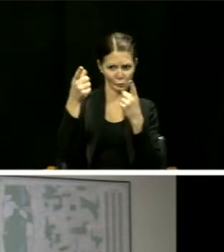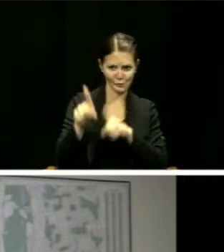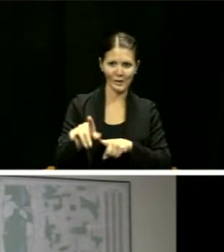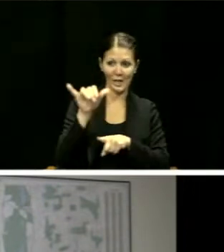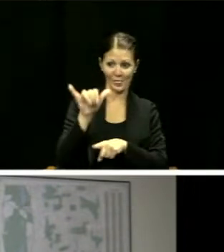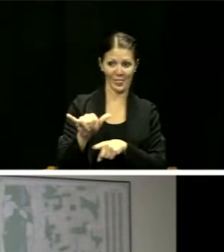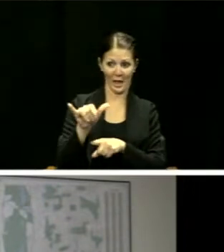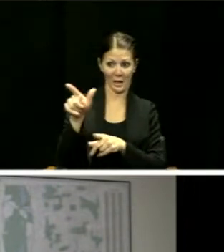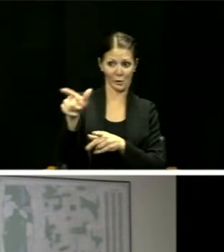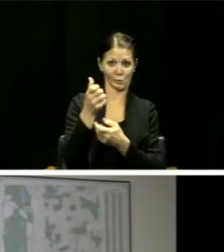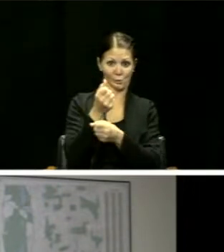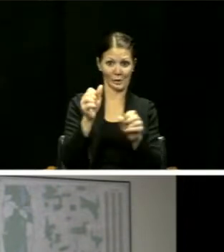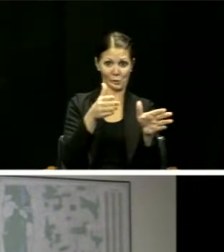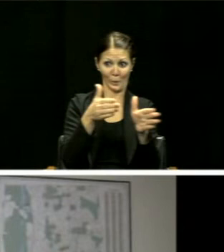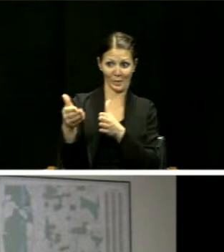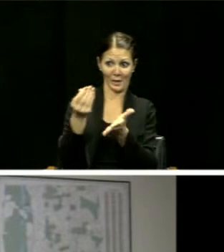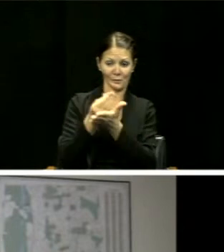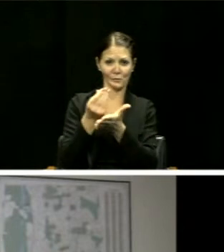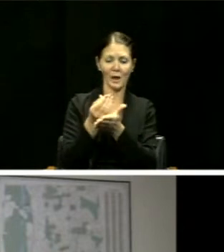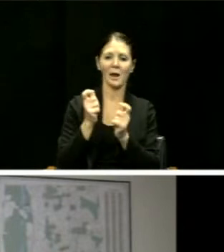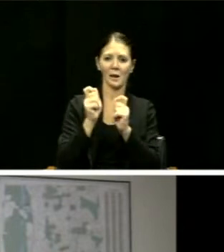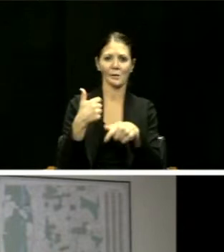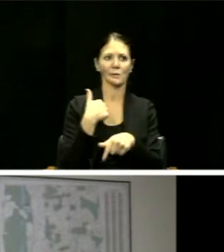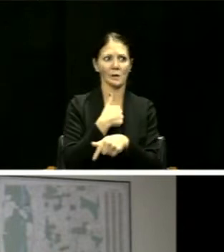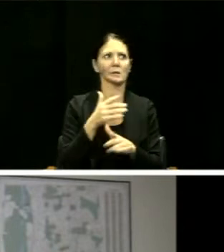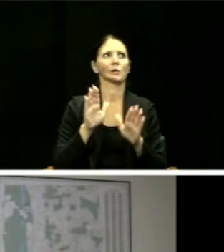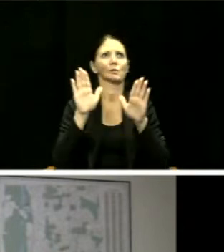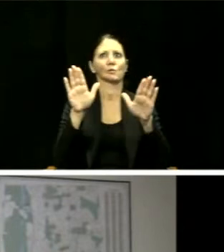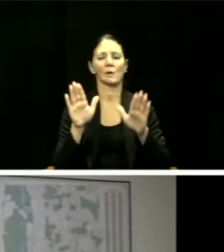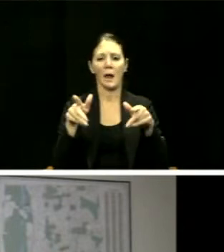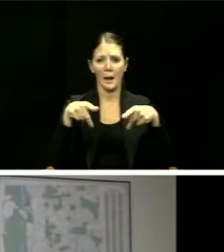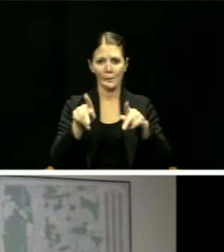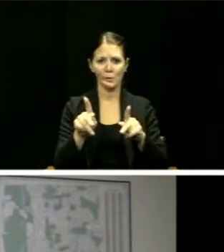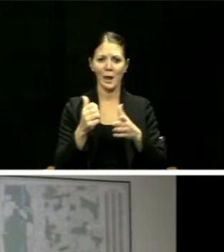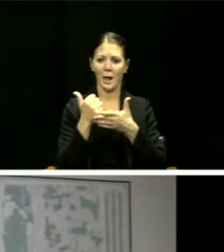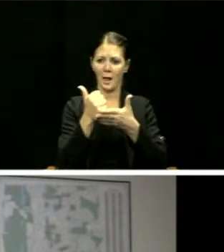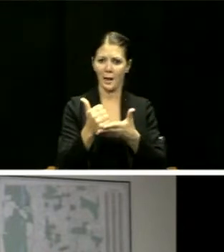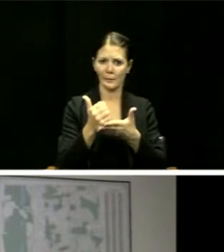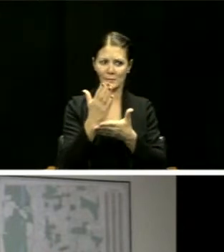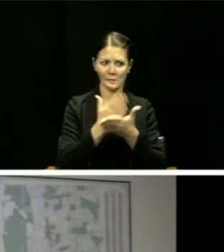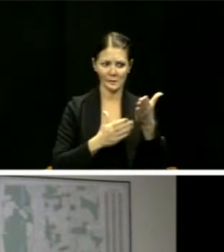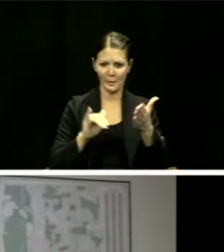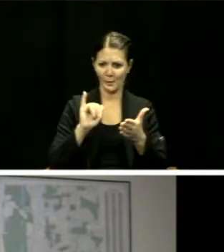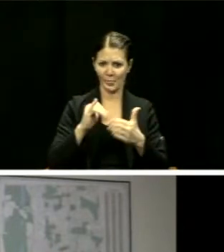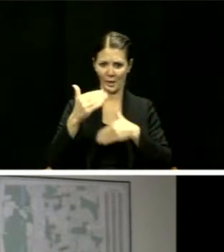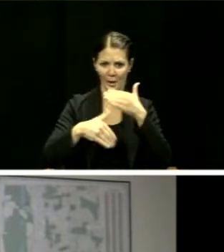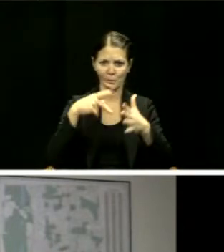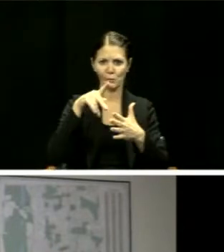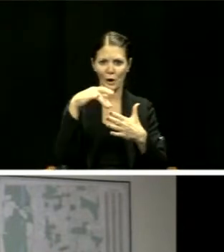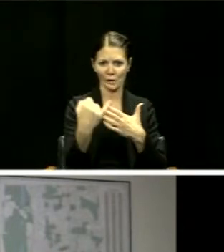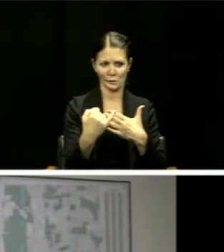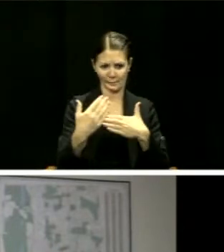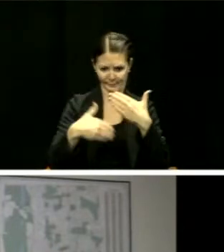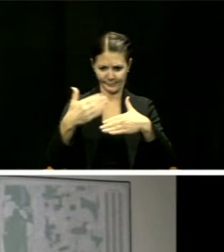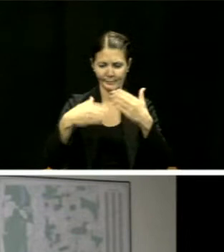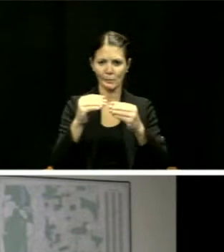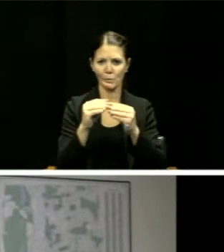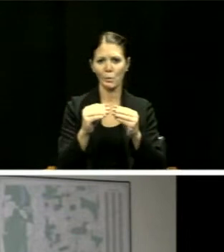plan funds provides us with a great opportunity to help move some of these projects along in a timely